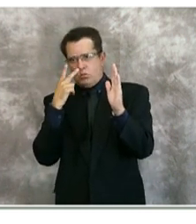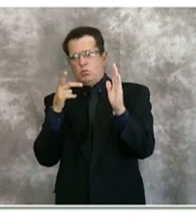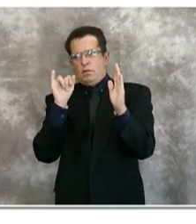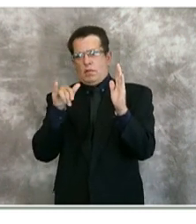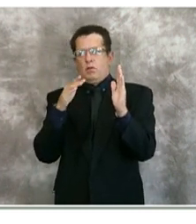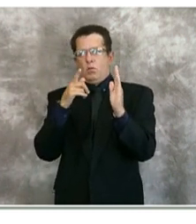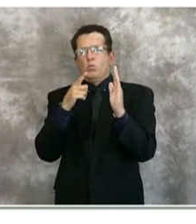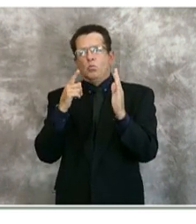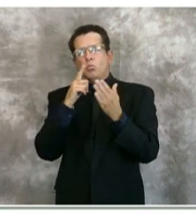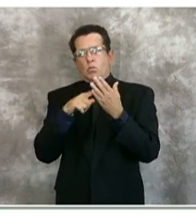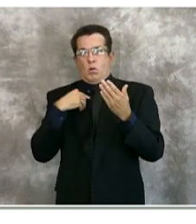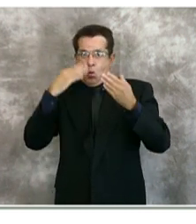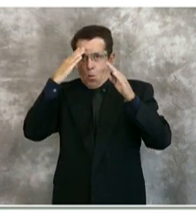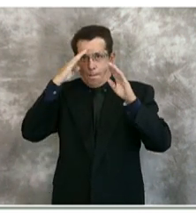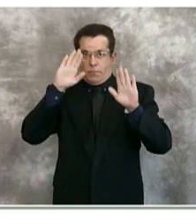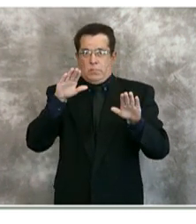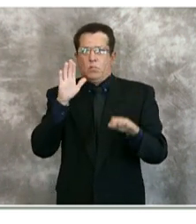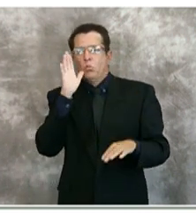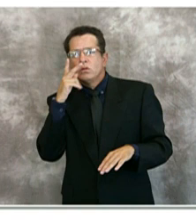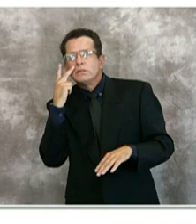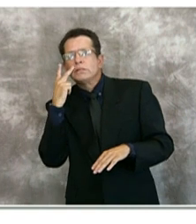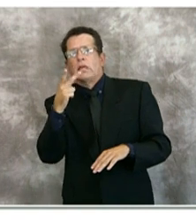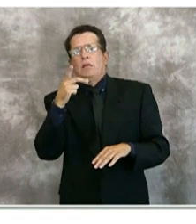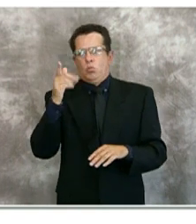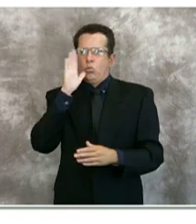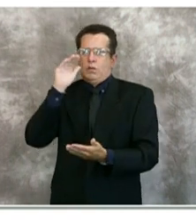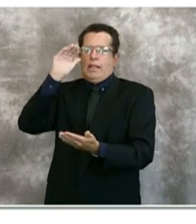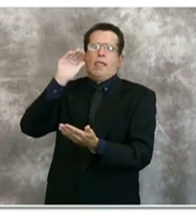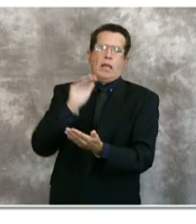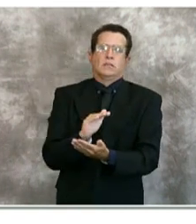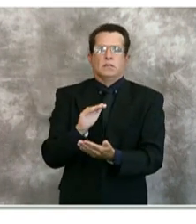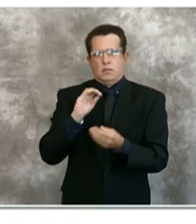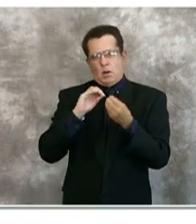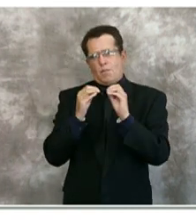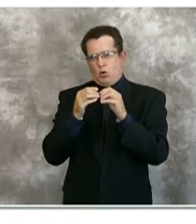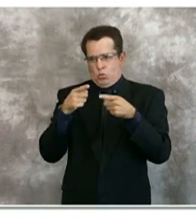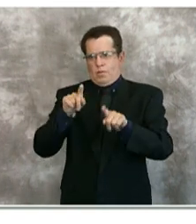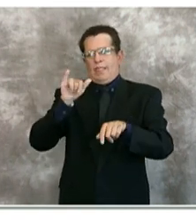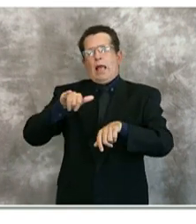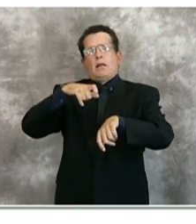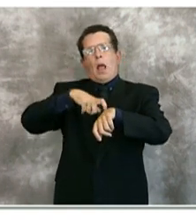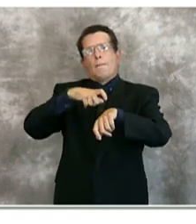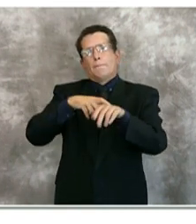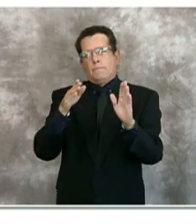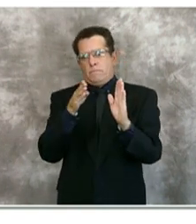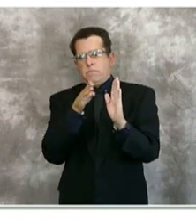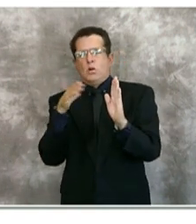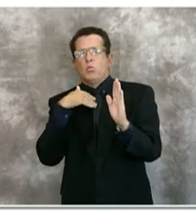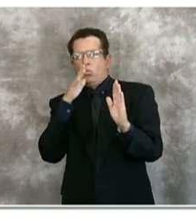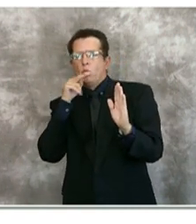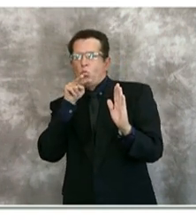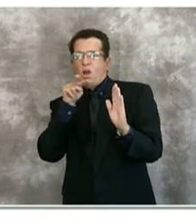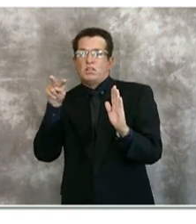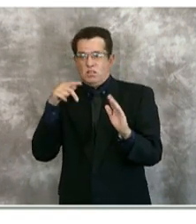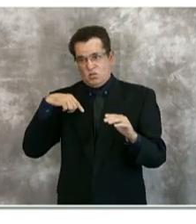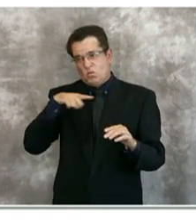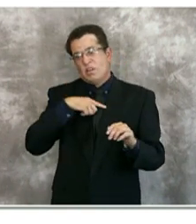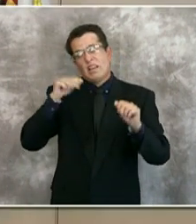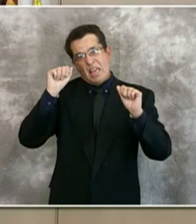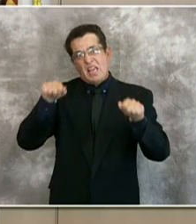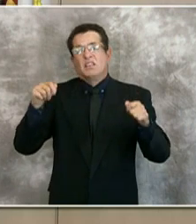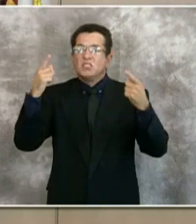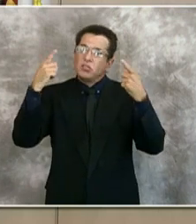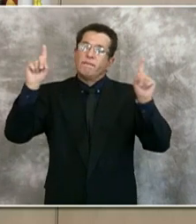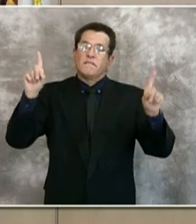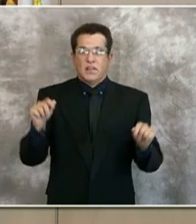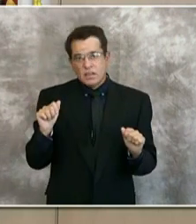have recently taken, what we hope to see is a decline in cases during that period. This is achievable if all